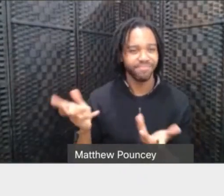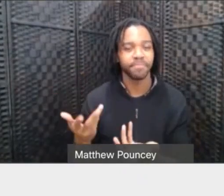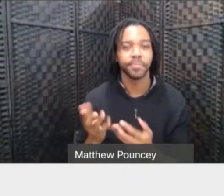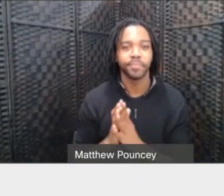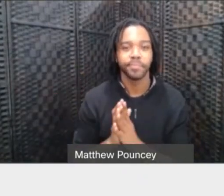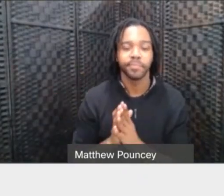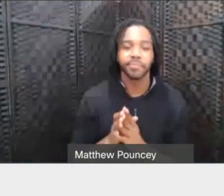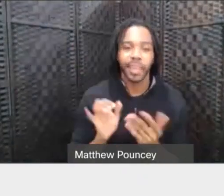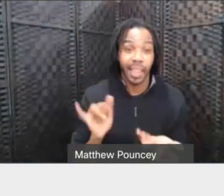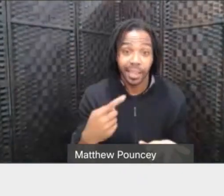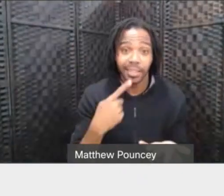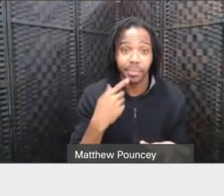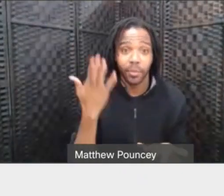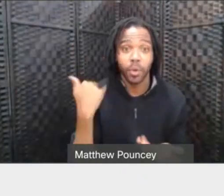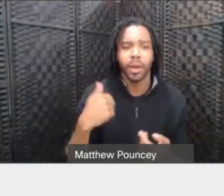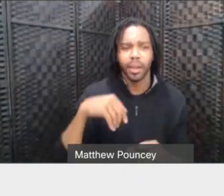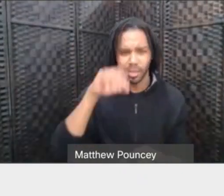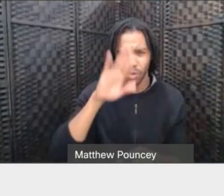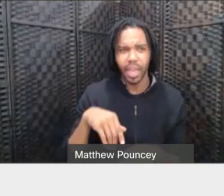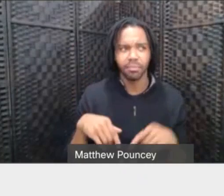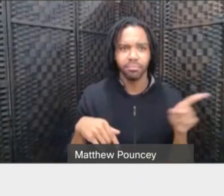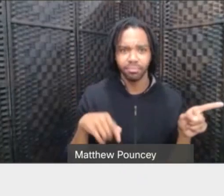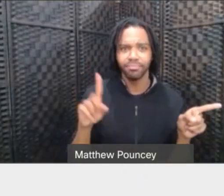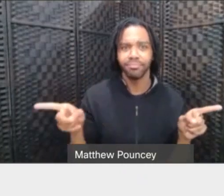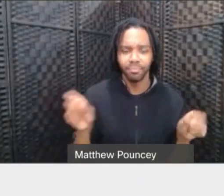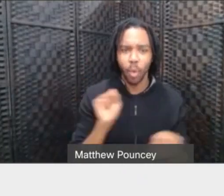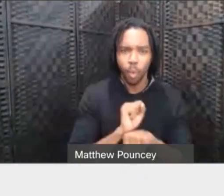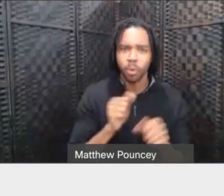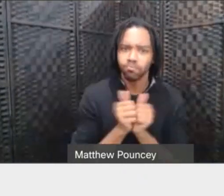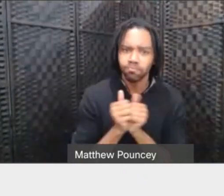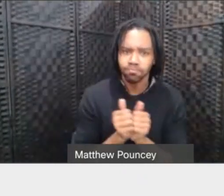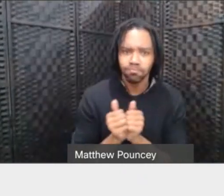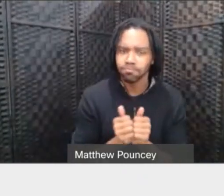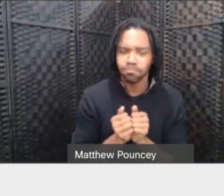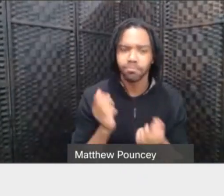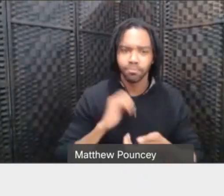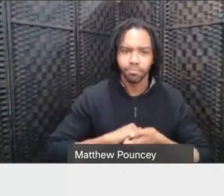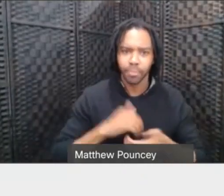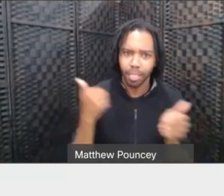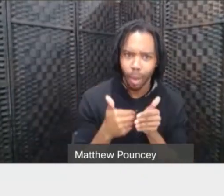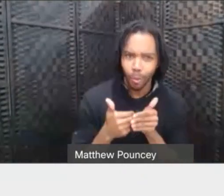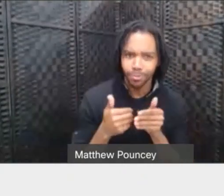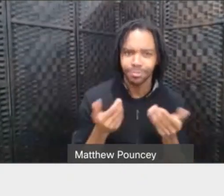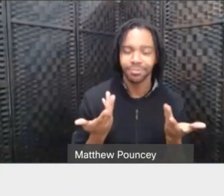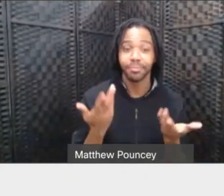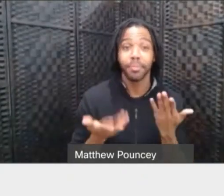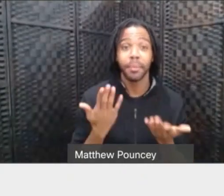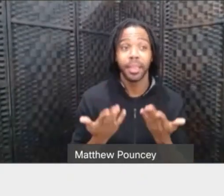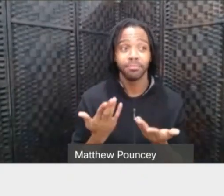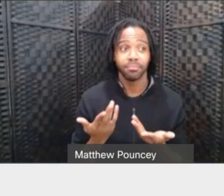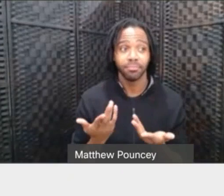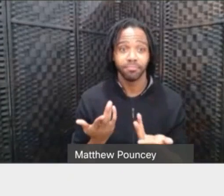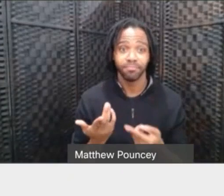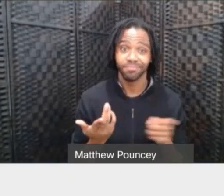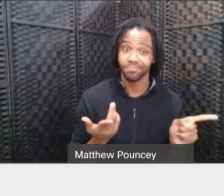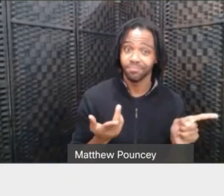As I said, I know that they worked closely with the provider coalition, and perhaps they could provide information about that. I